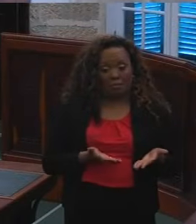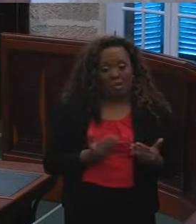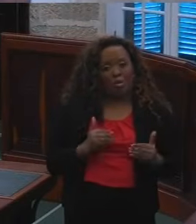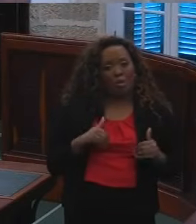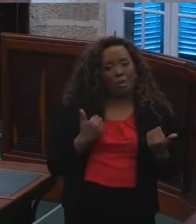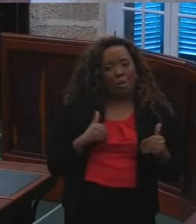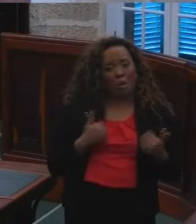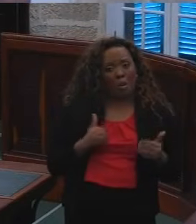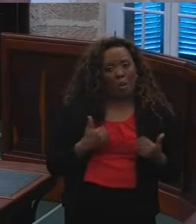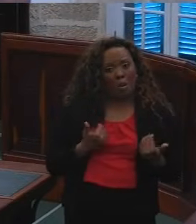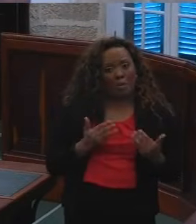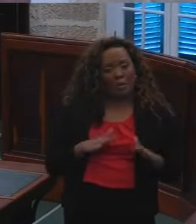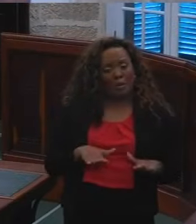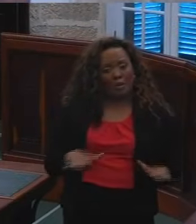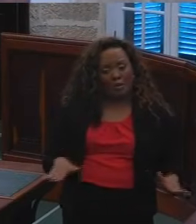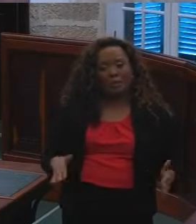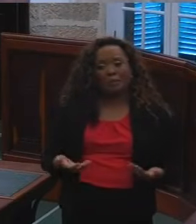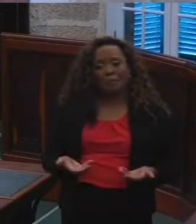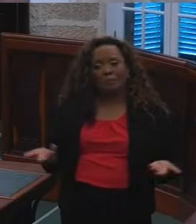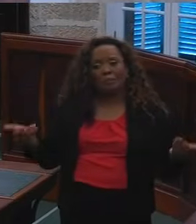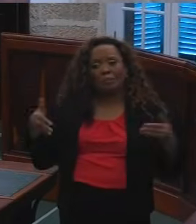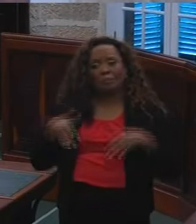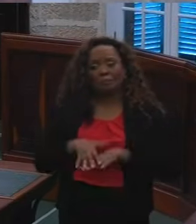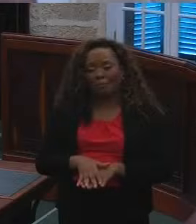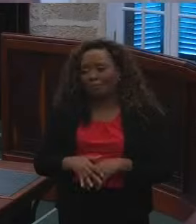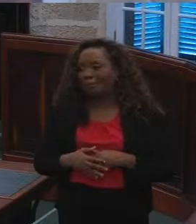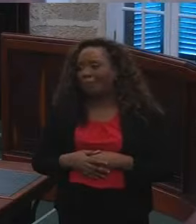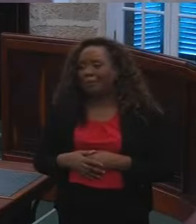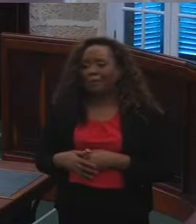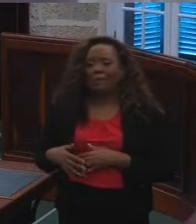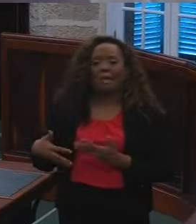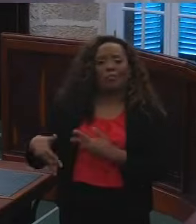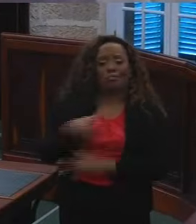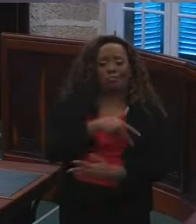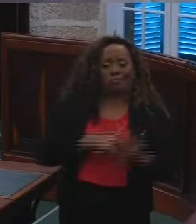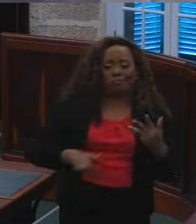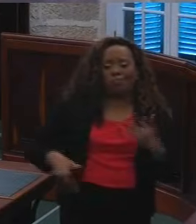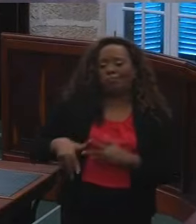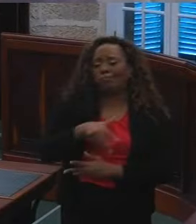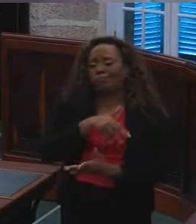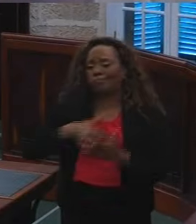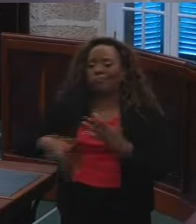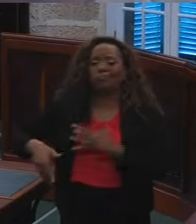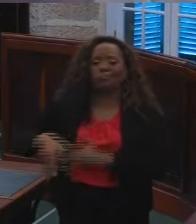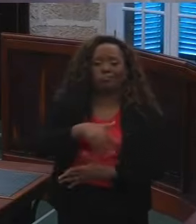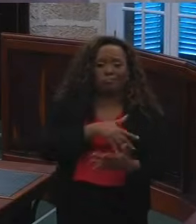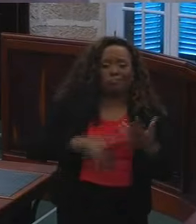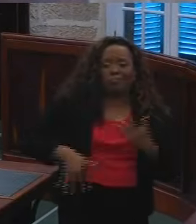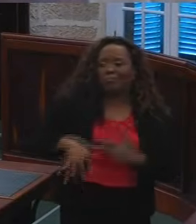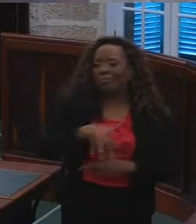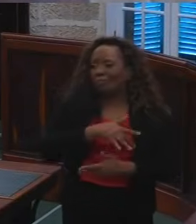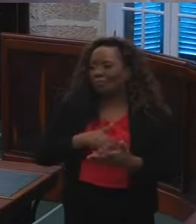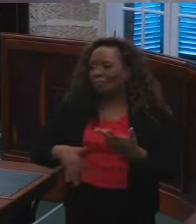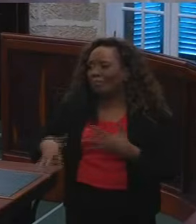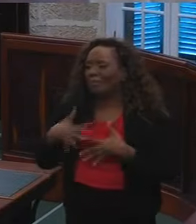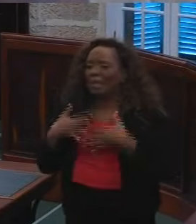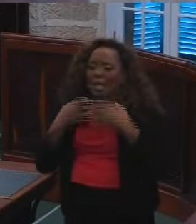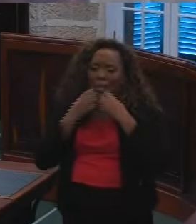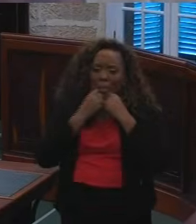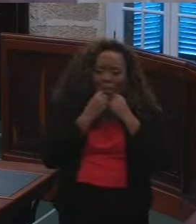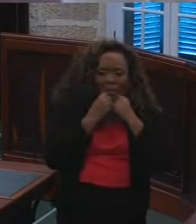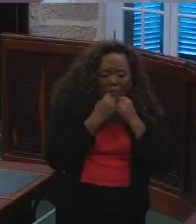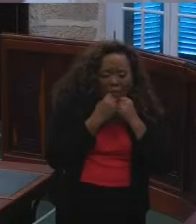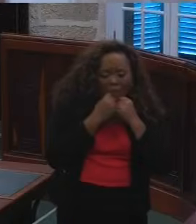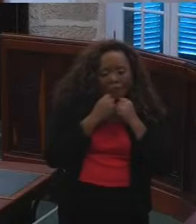that we call big brother, big sister, and big uncle, and big mommy, love and affection